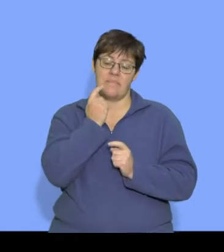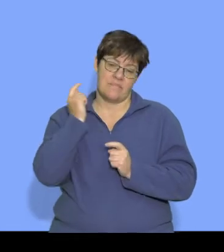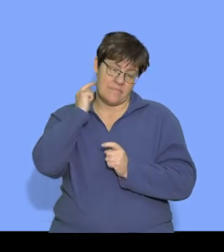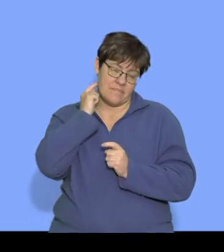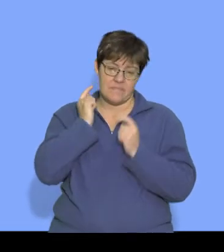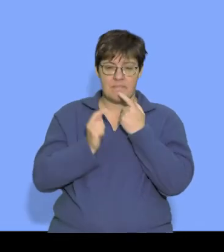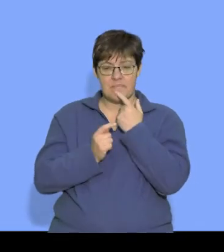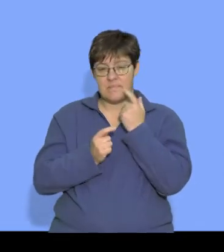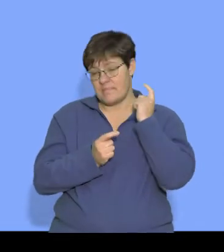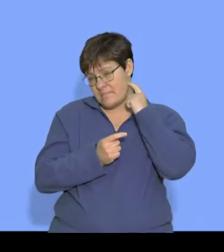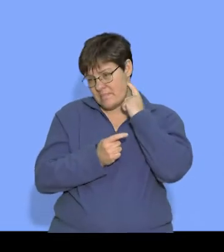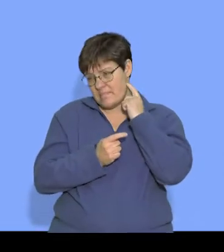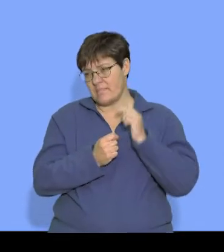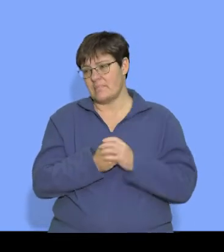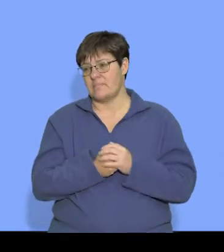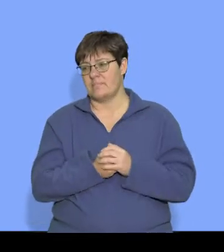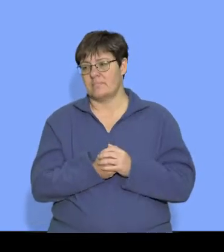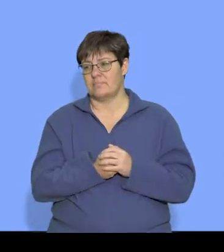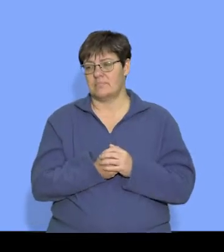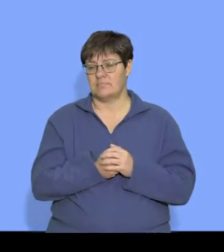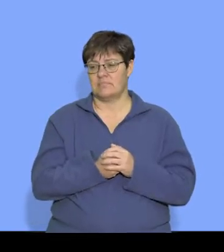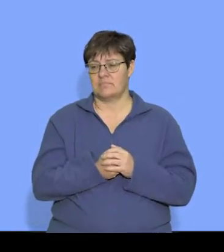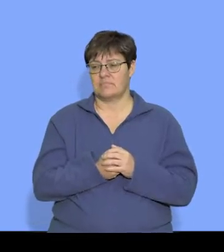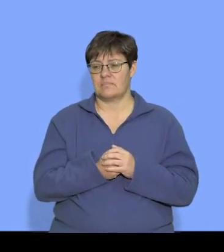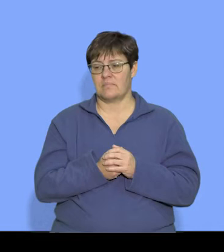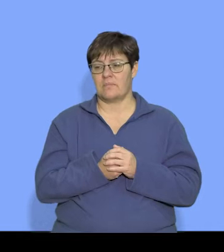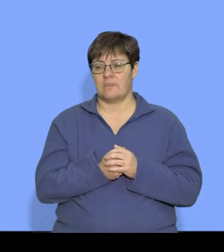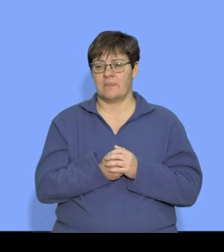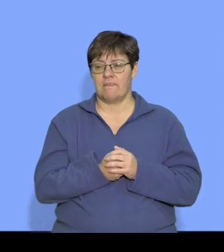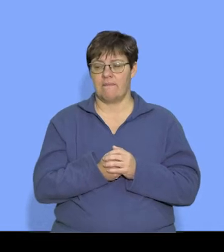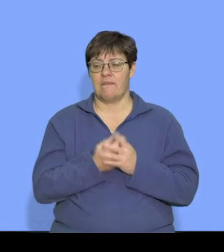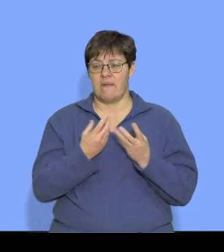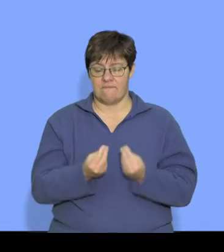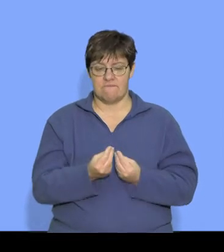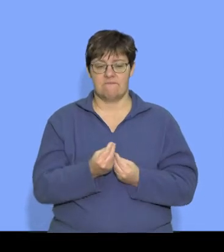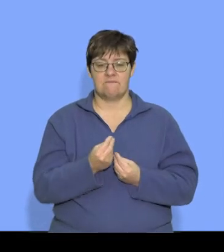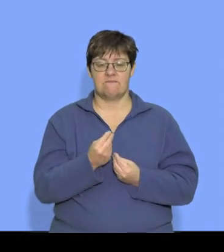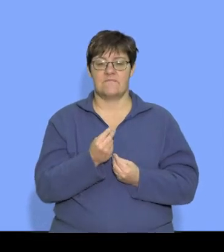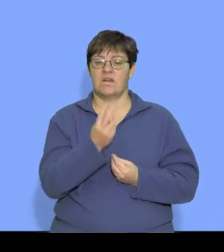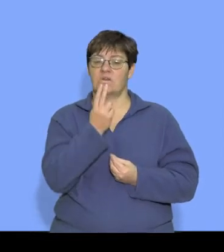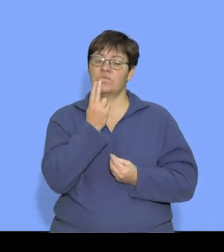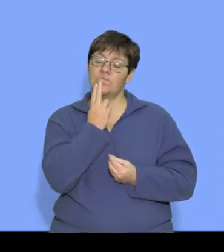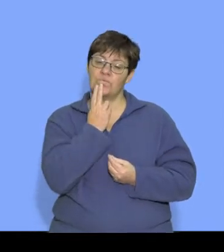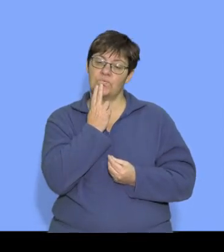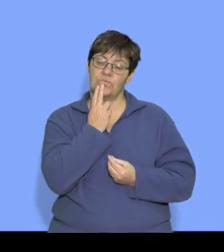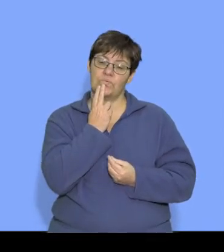and the lower jaw would be moving towards that direction, where we see again 2 incisors,